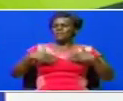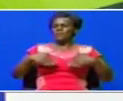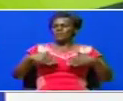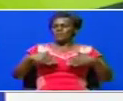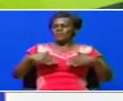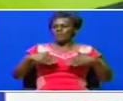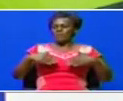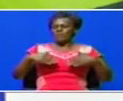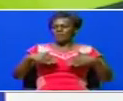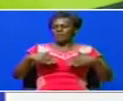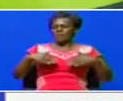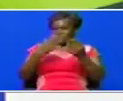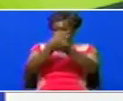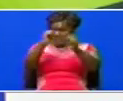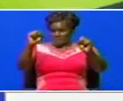results are as follows.